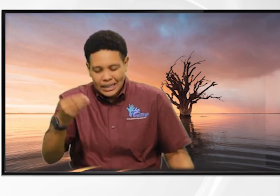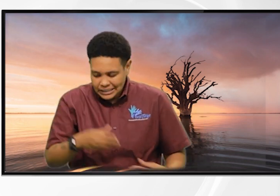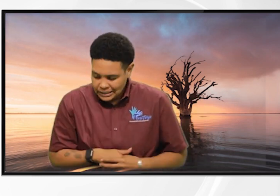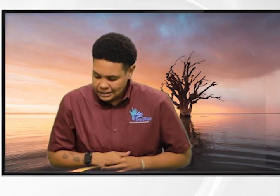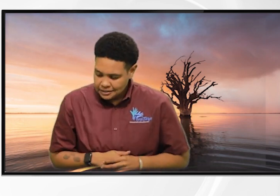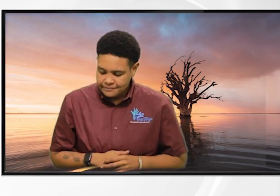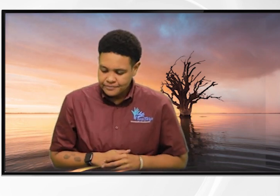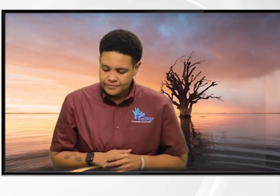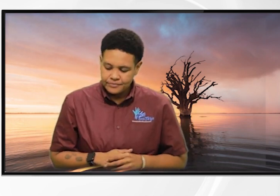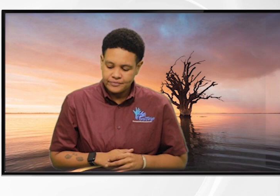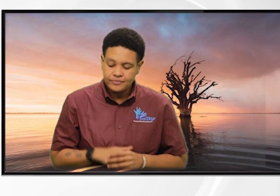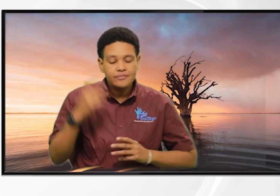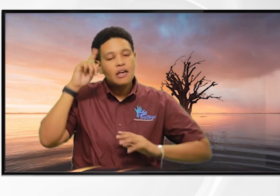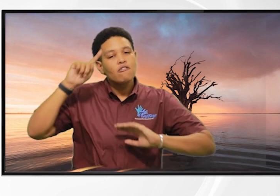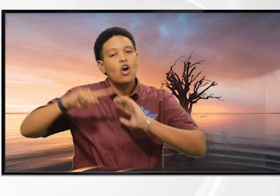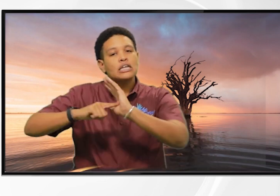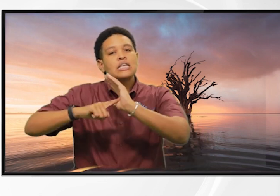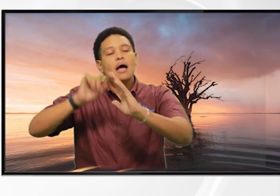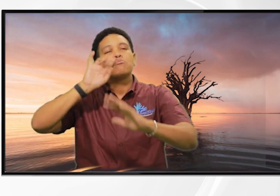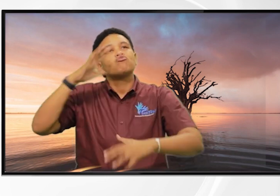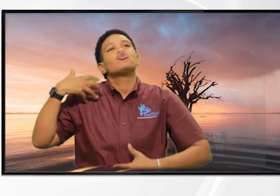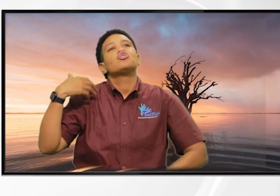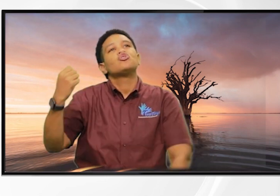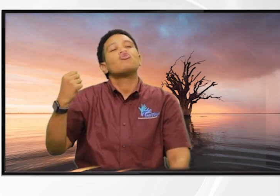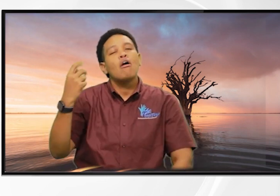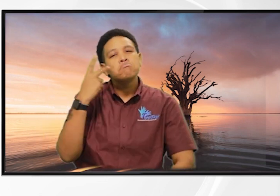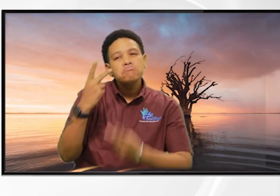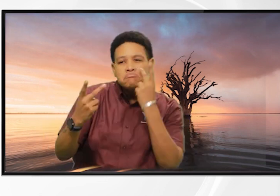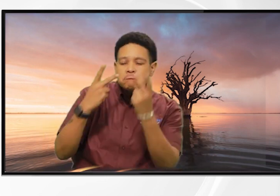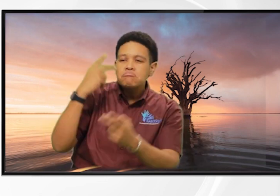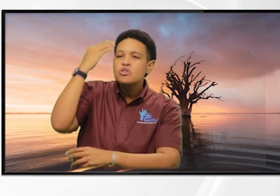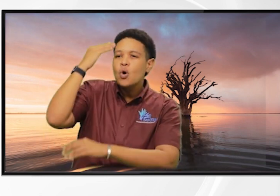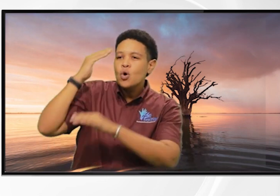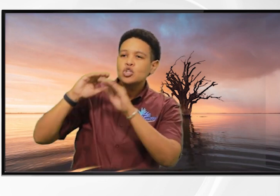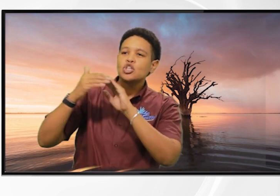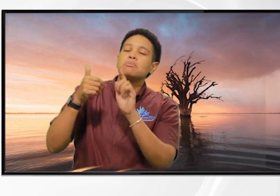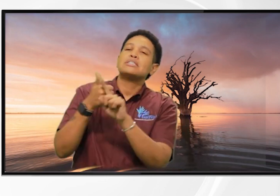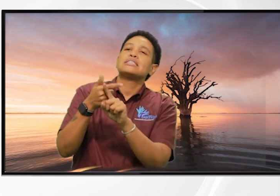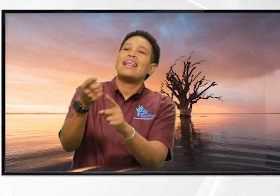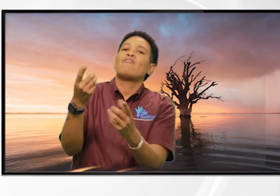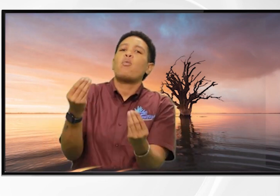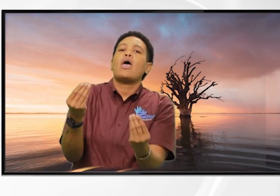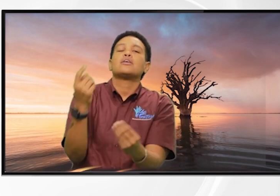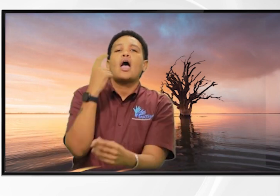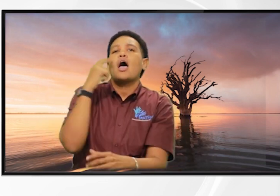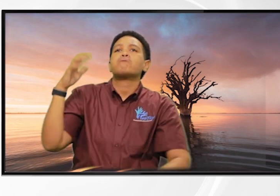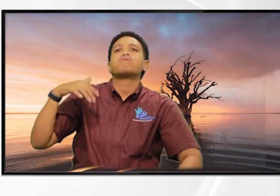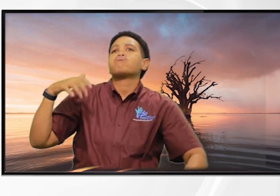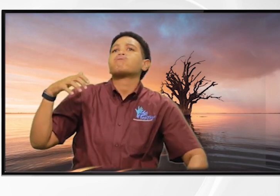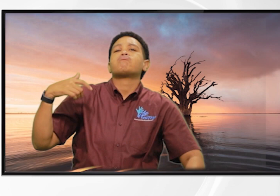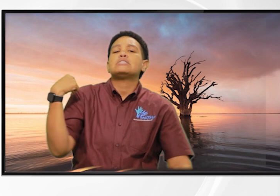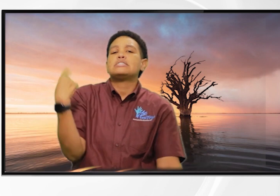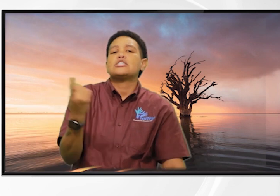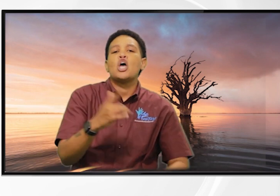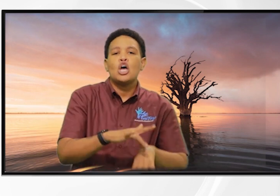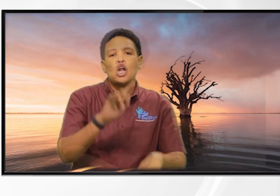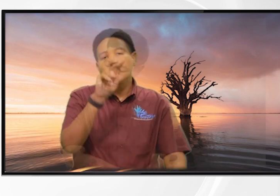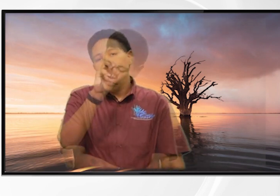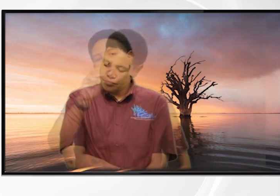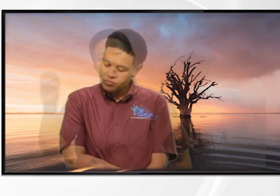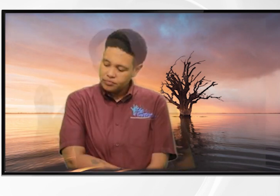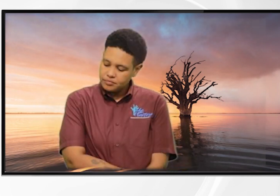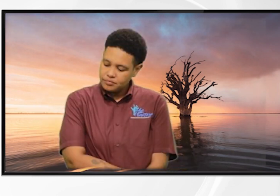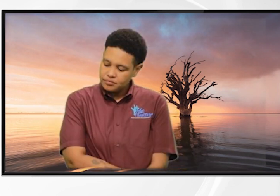For example, there is strong indication that Jamaica has been in a wetter phase since the early